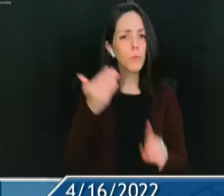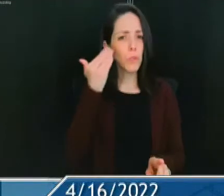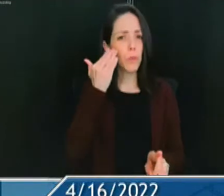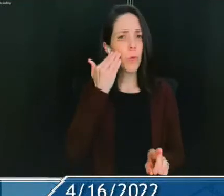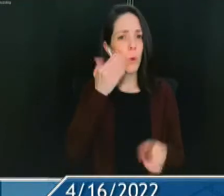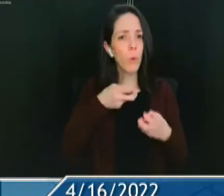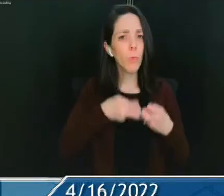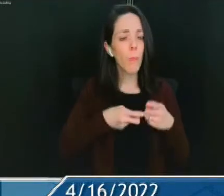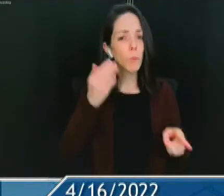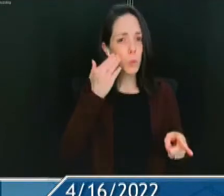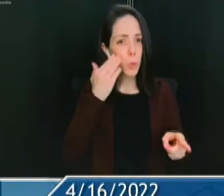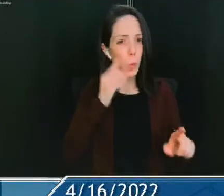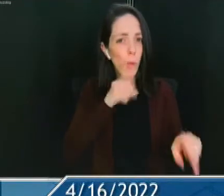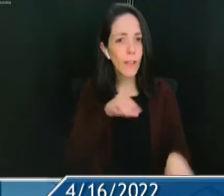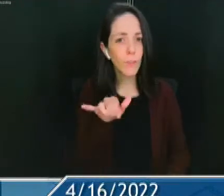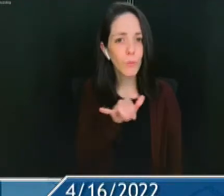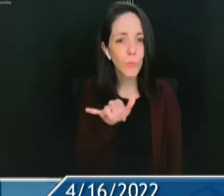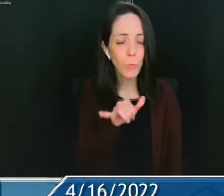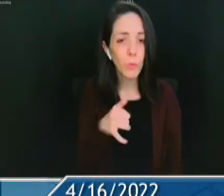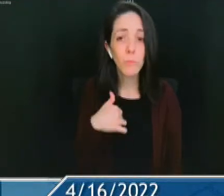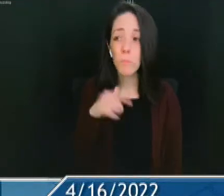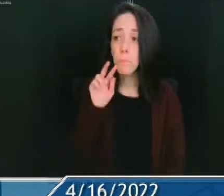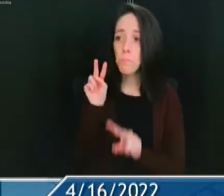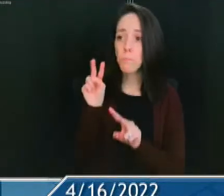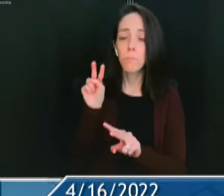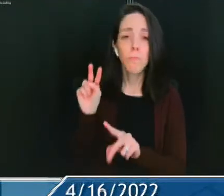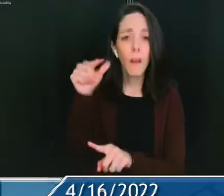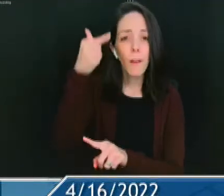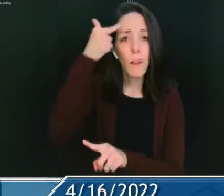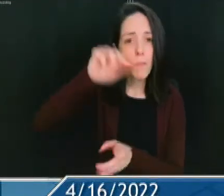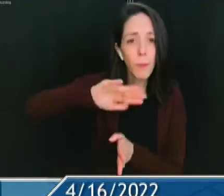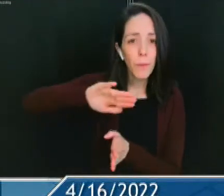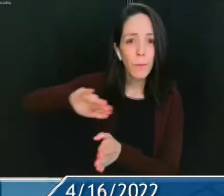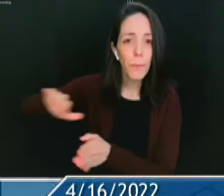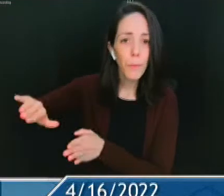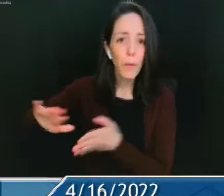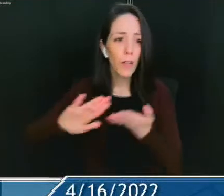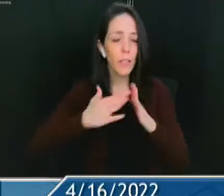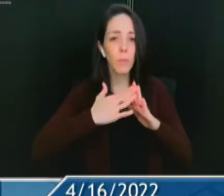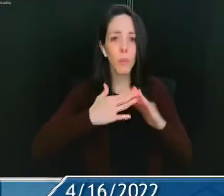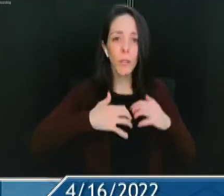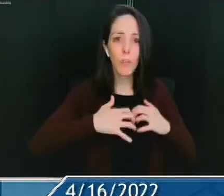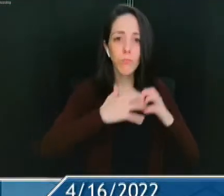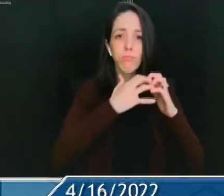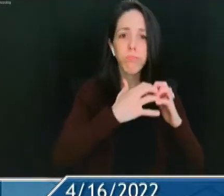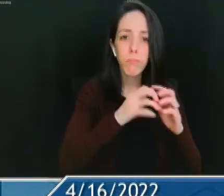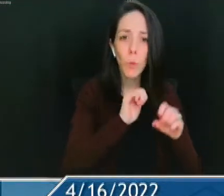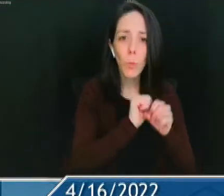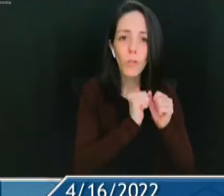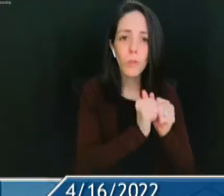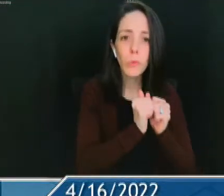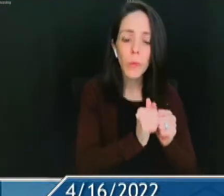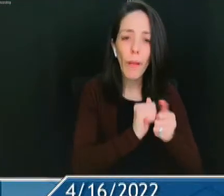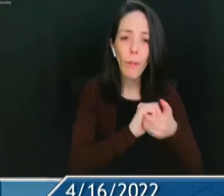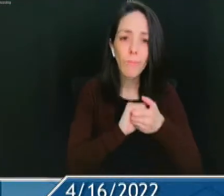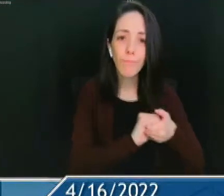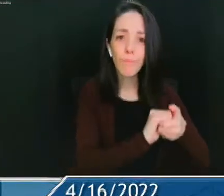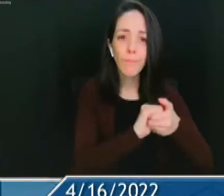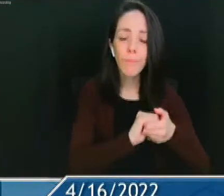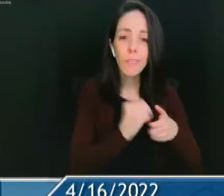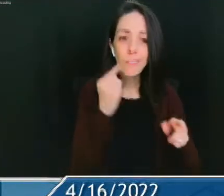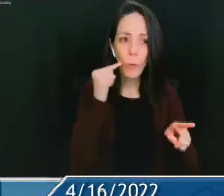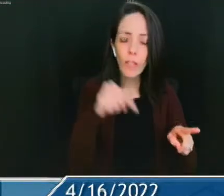I'm looking forward to helping government get out of the way so that community can actually work cooperatively on these